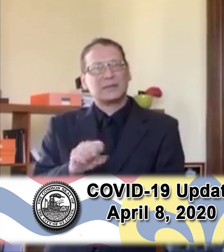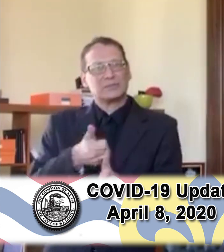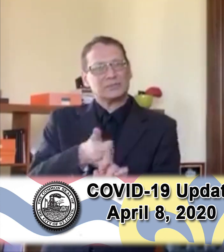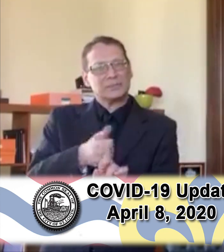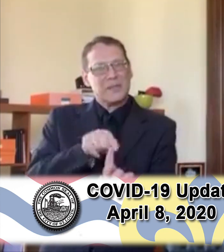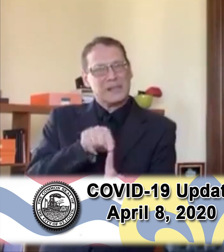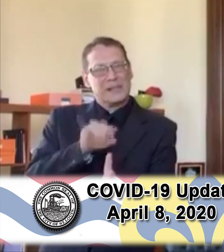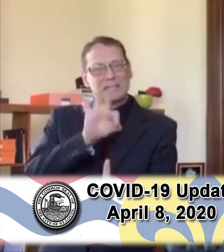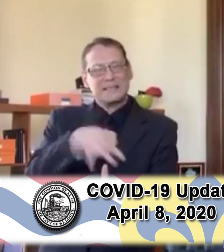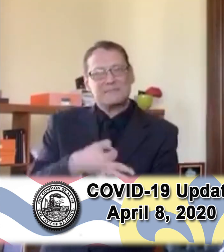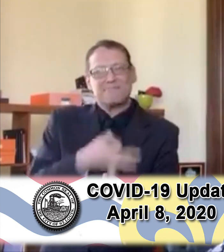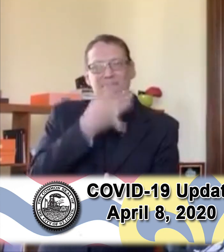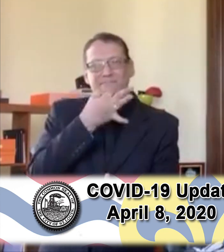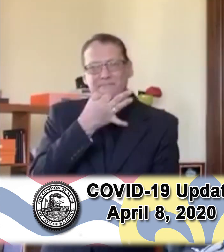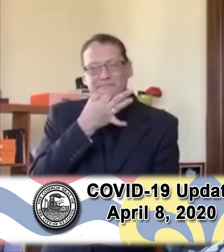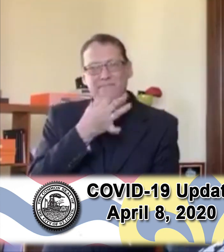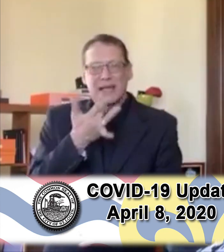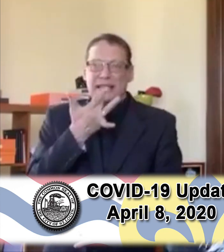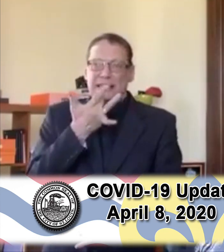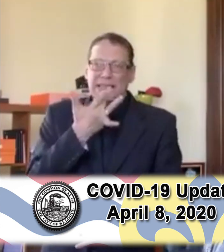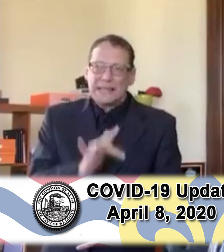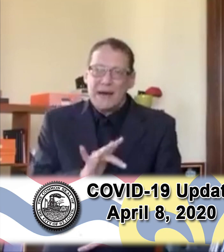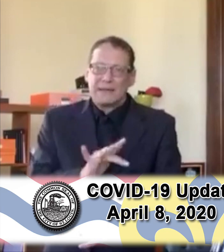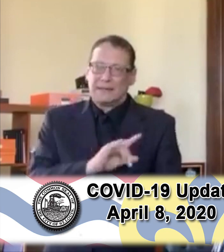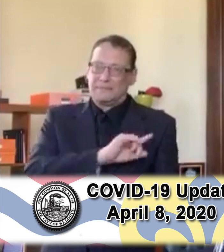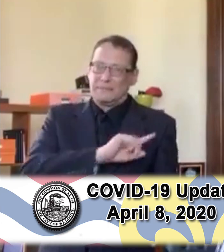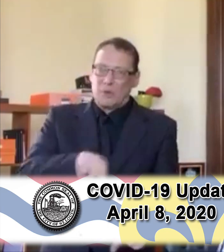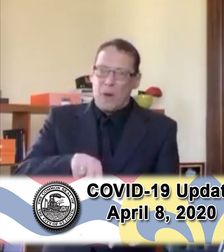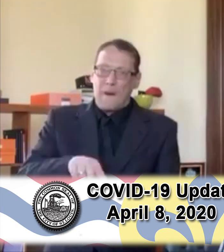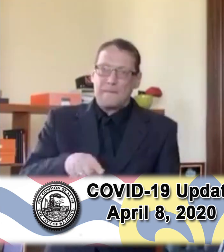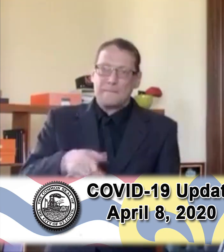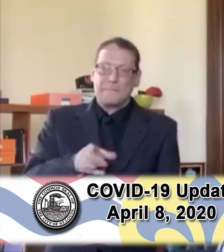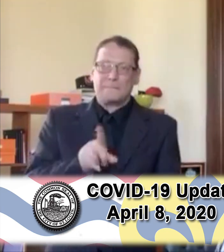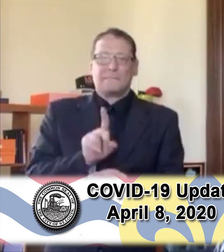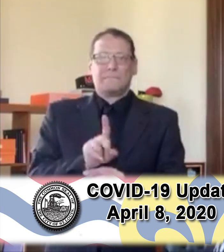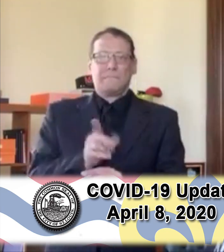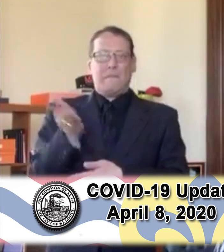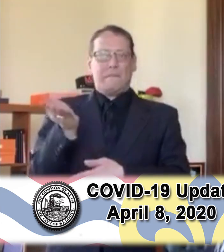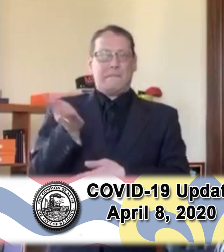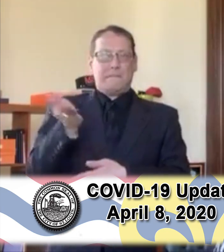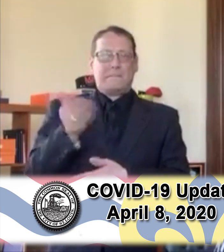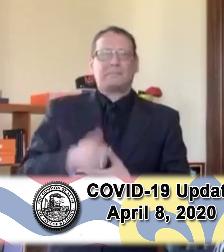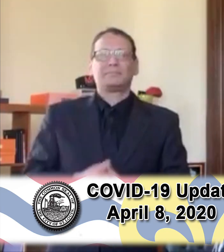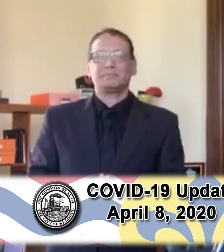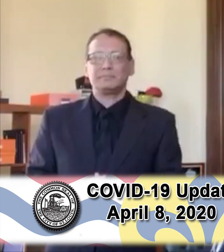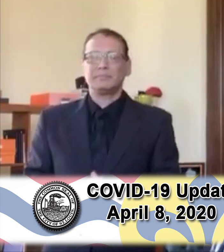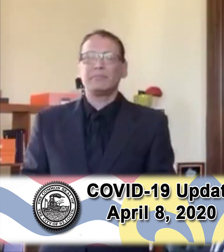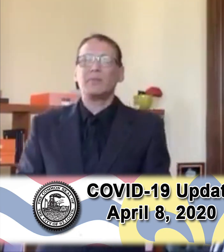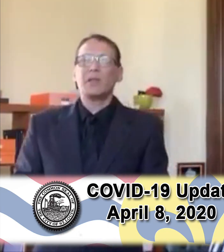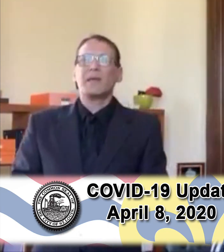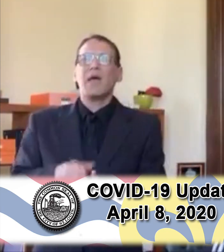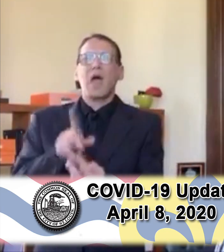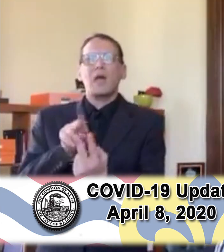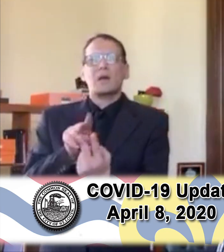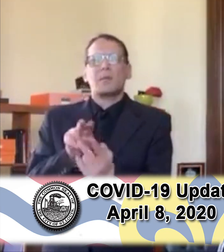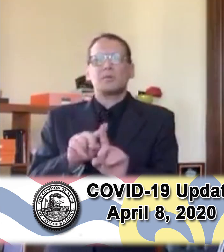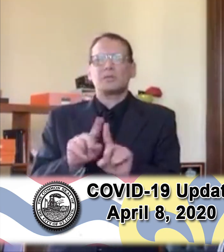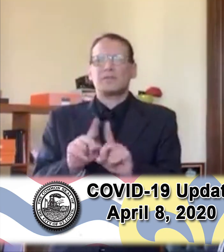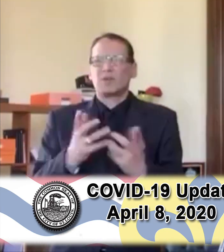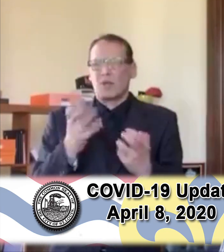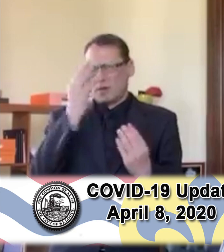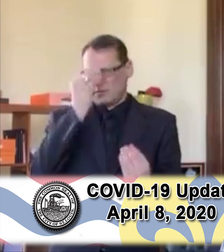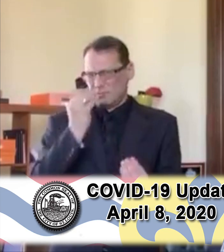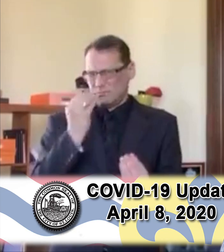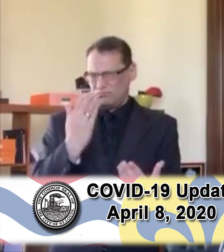are very lucky to have Dr. Eccles leading this effort. There are a couple of things that I want to visit with you